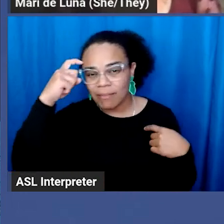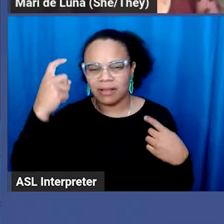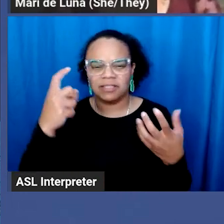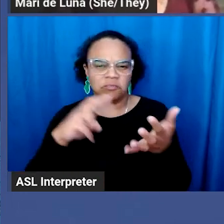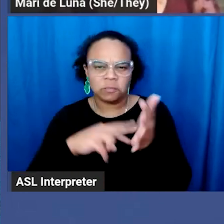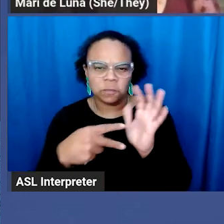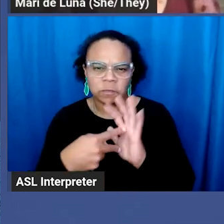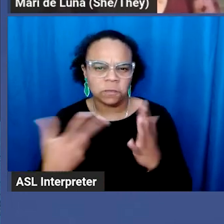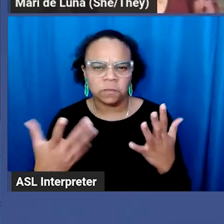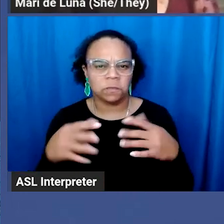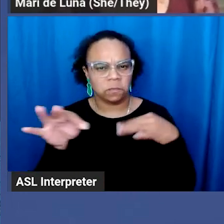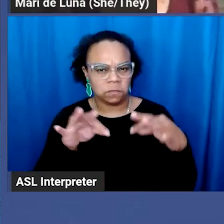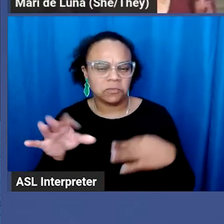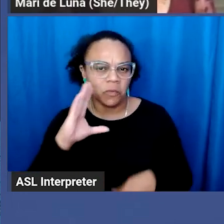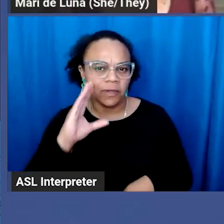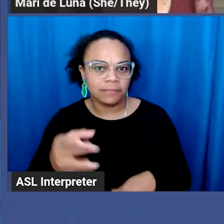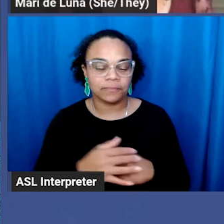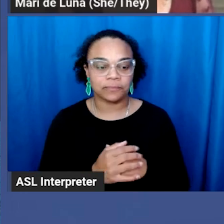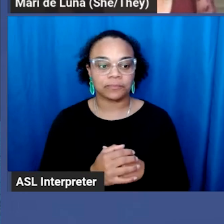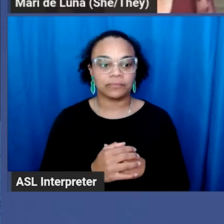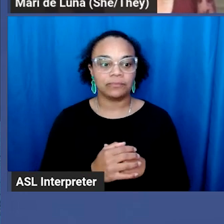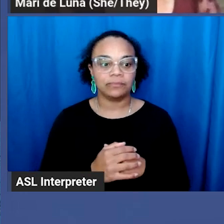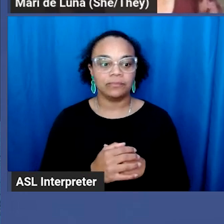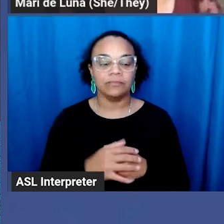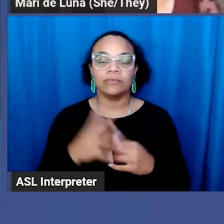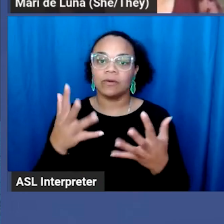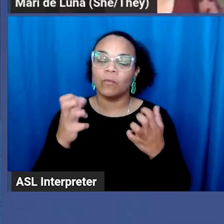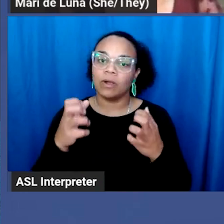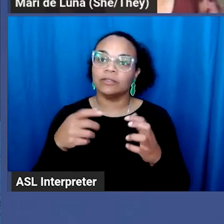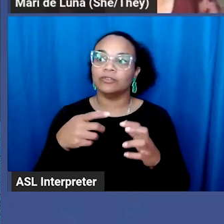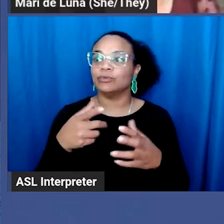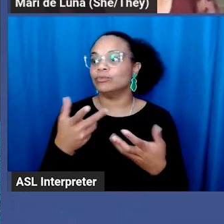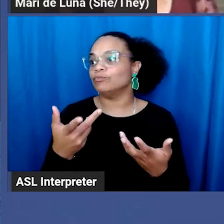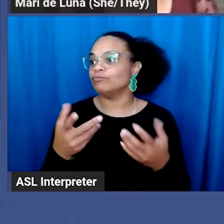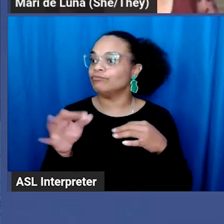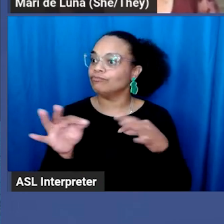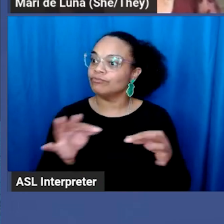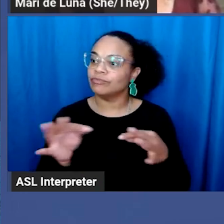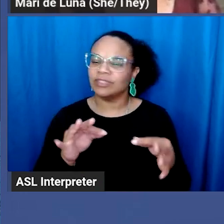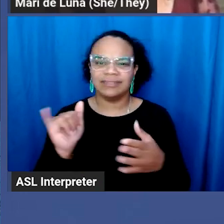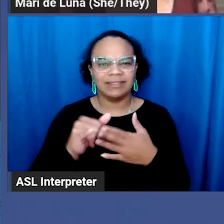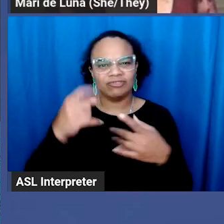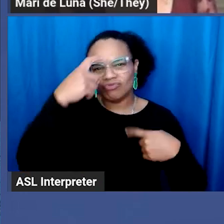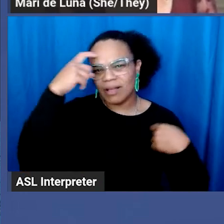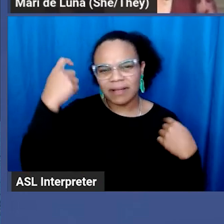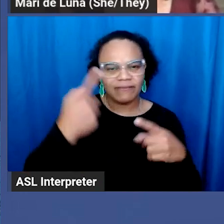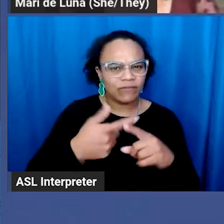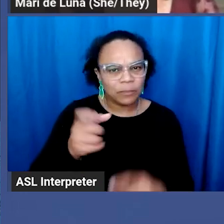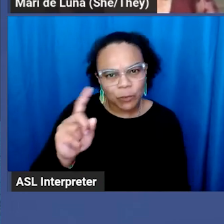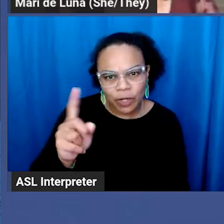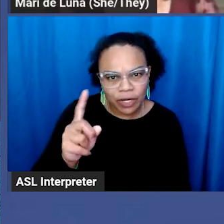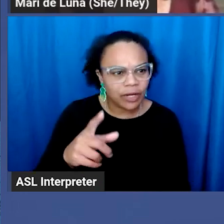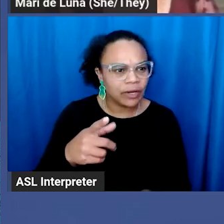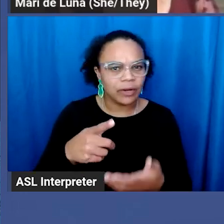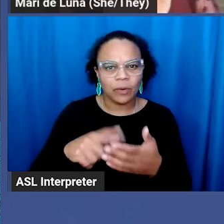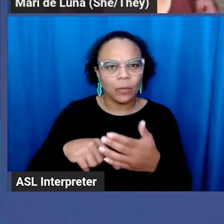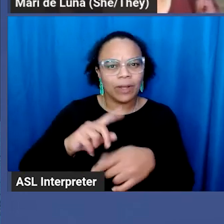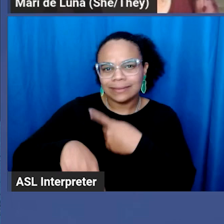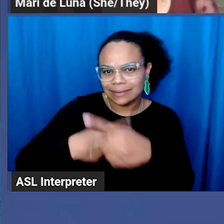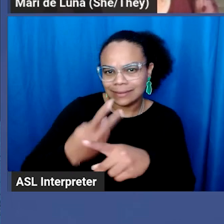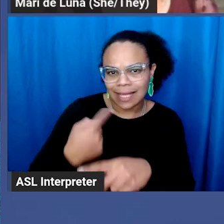definition, and illuminating a little bit of where it comes from, what types of trauma